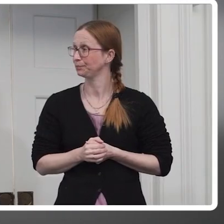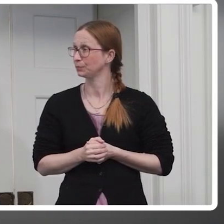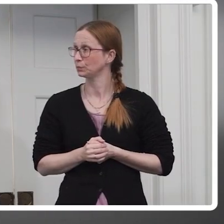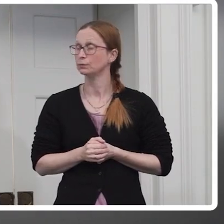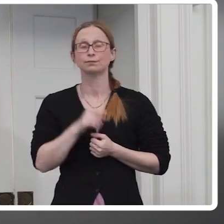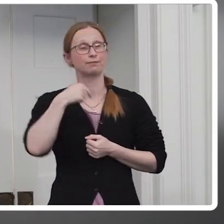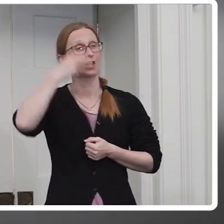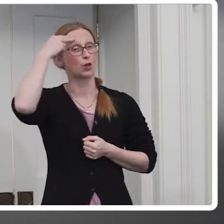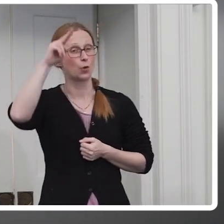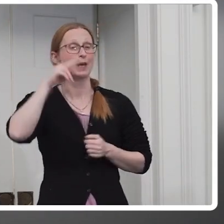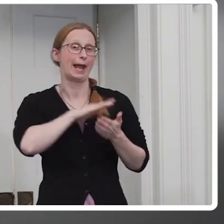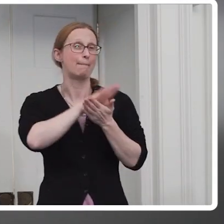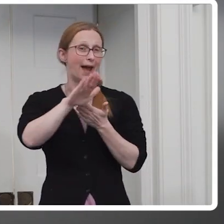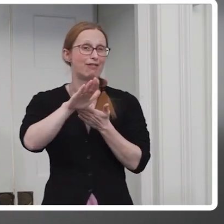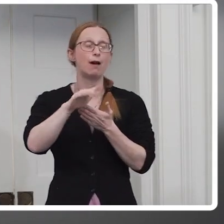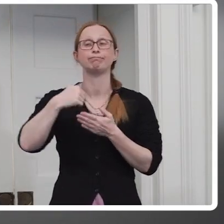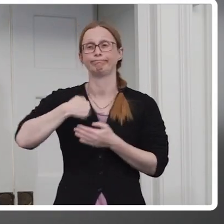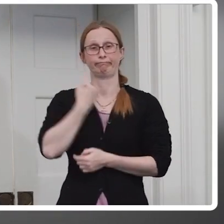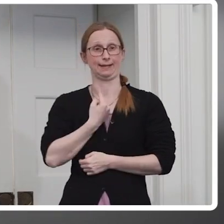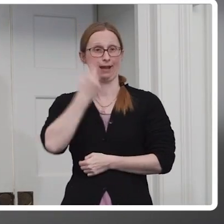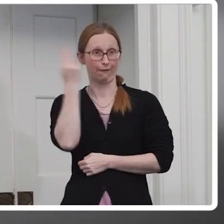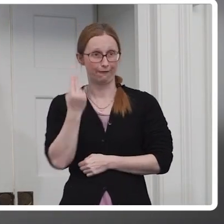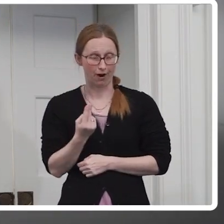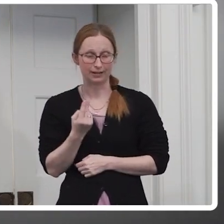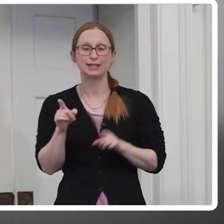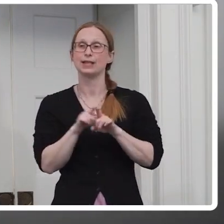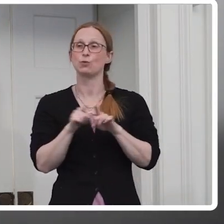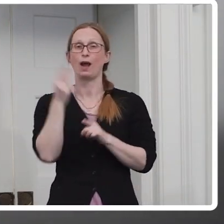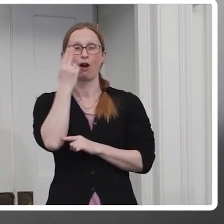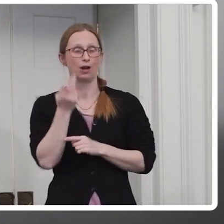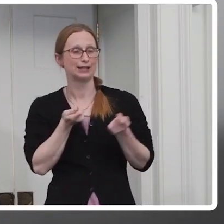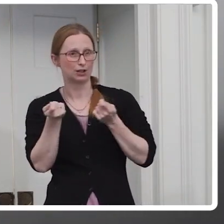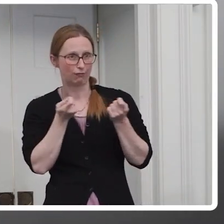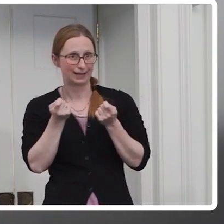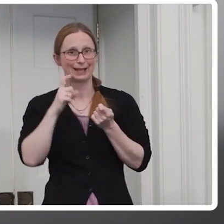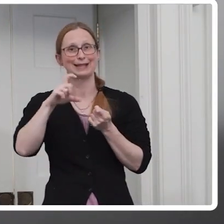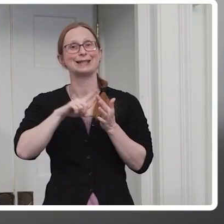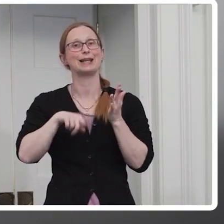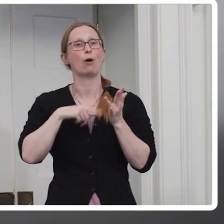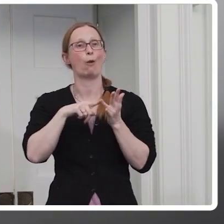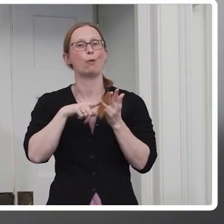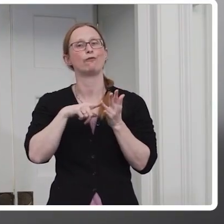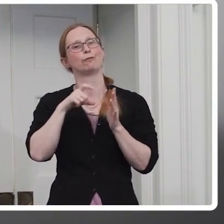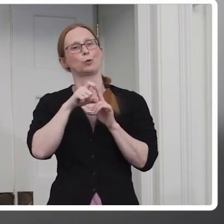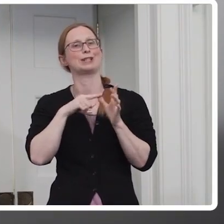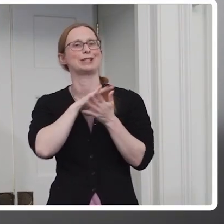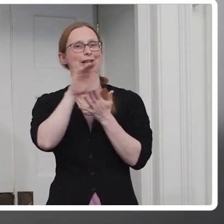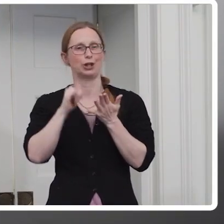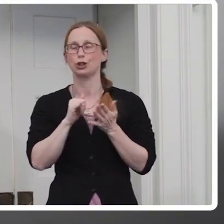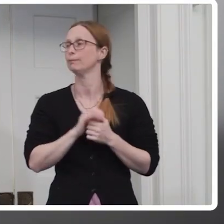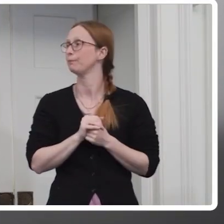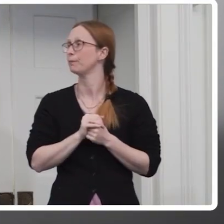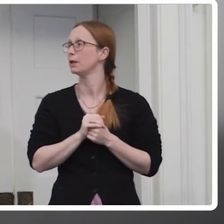Hello everyone. My name's Heather Peake. I'm an artist and I'm also the Artistic Director and CEO of